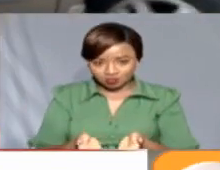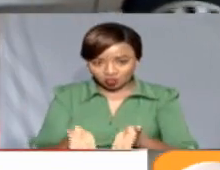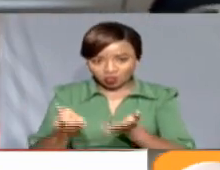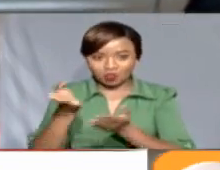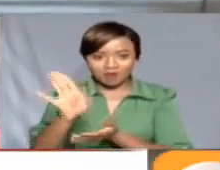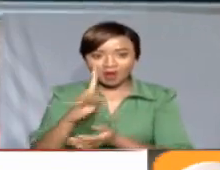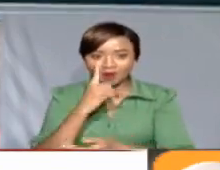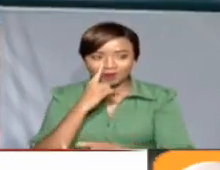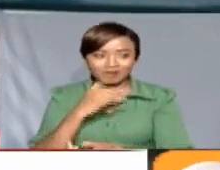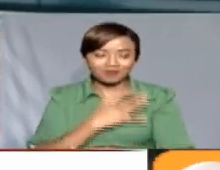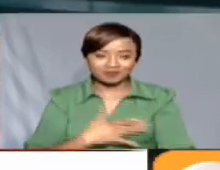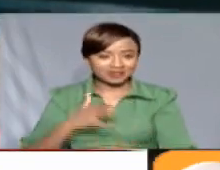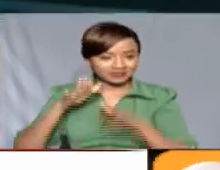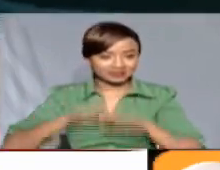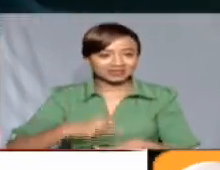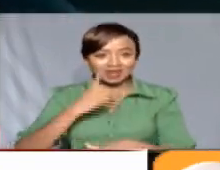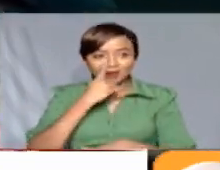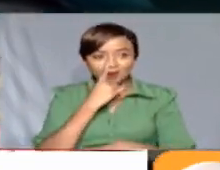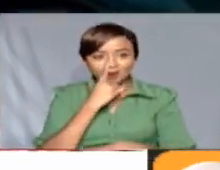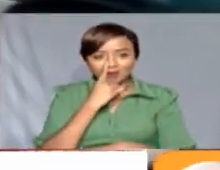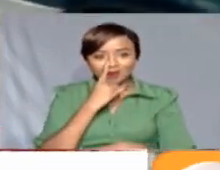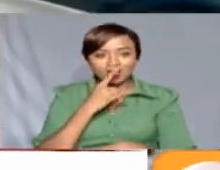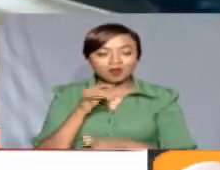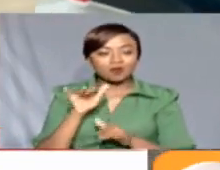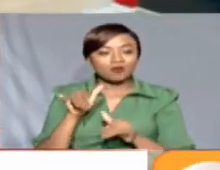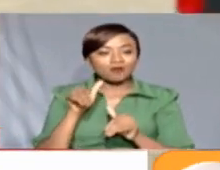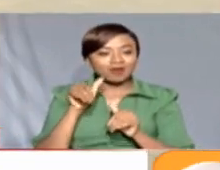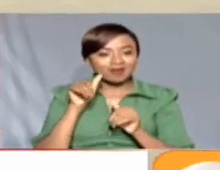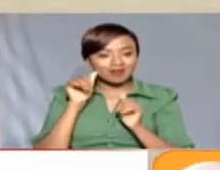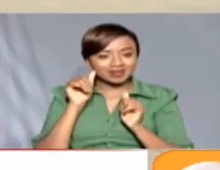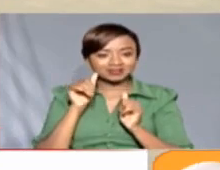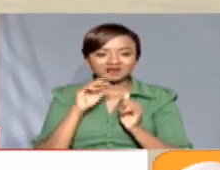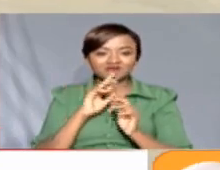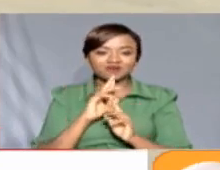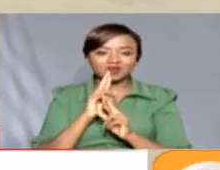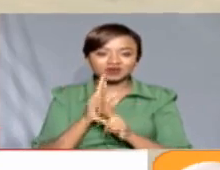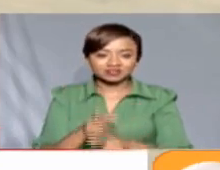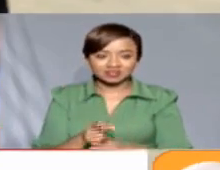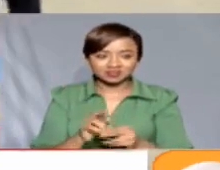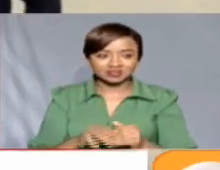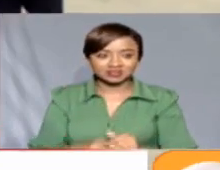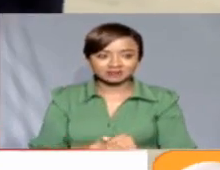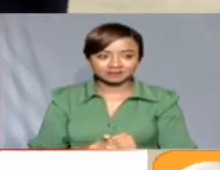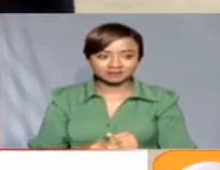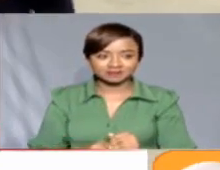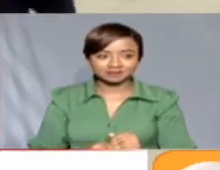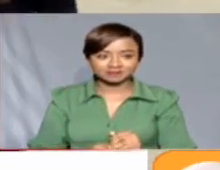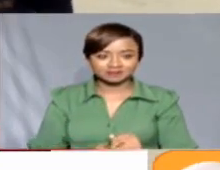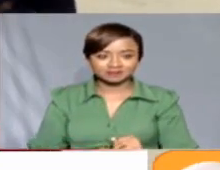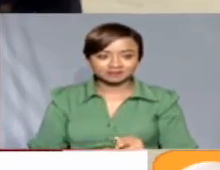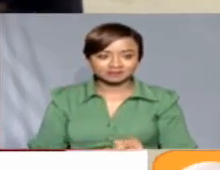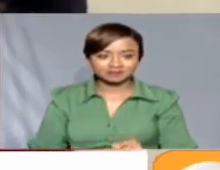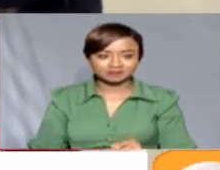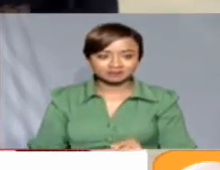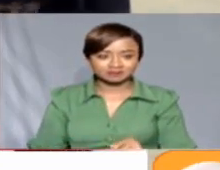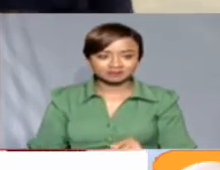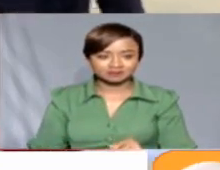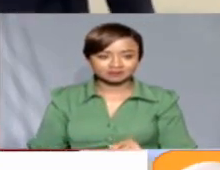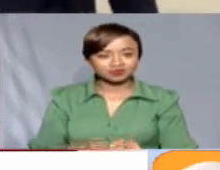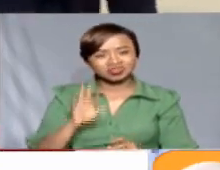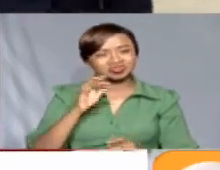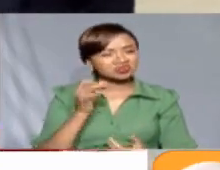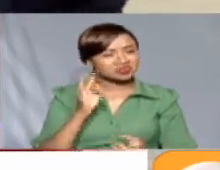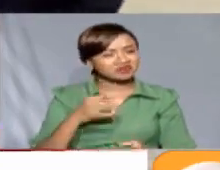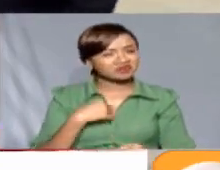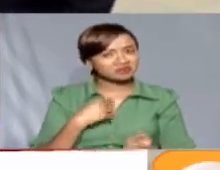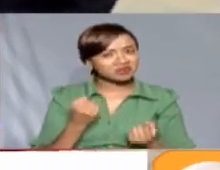go home, and he then goes home to wait for the results. So, you're wondering, if you don't have a vehicle,